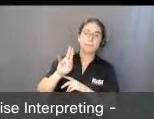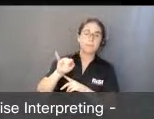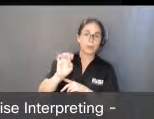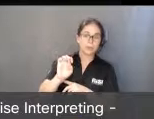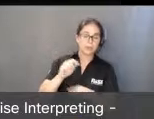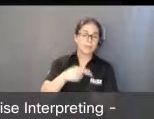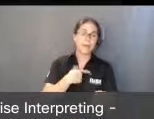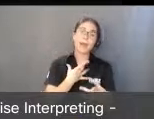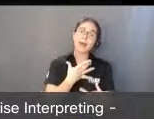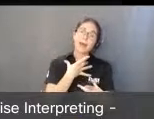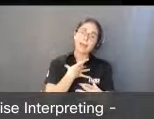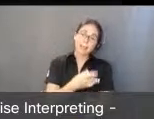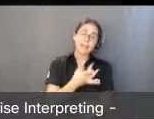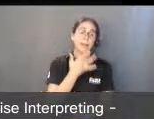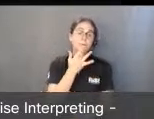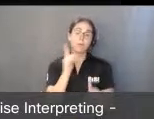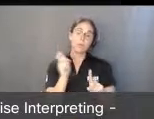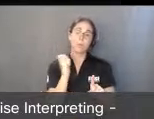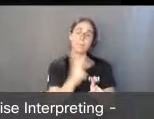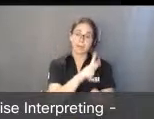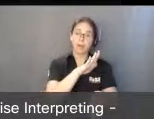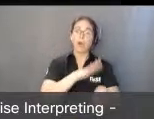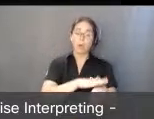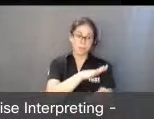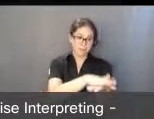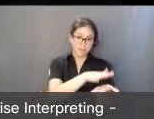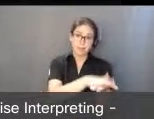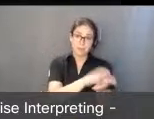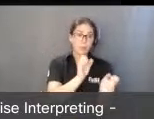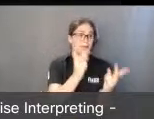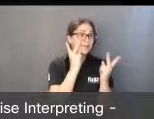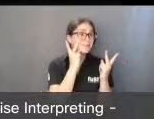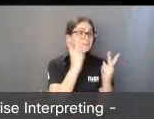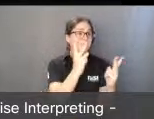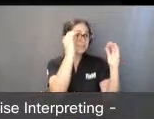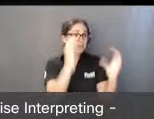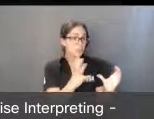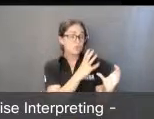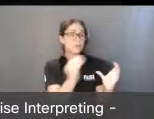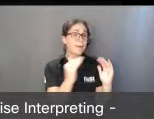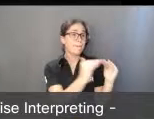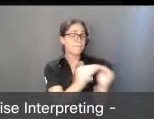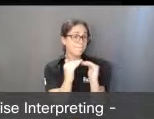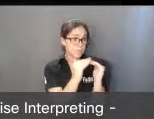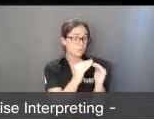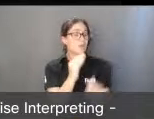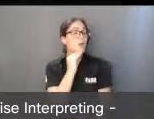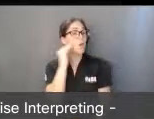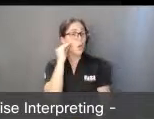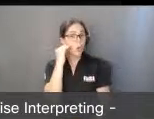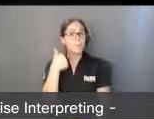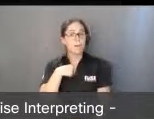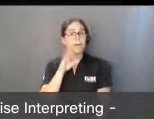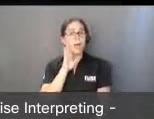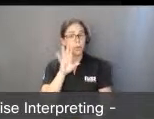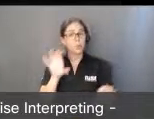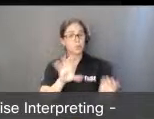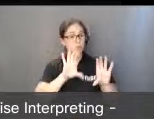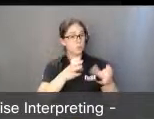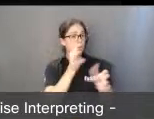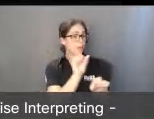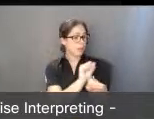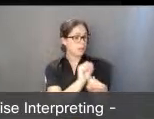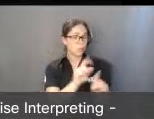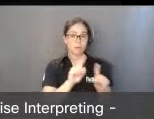and would rather go back to school in the classroom where I can see my teacher and classmates. At home, I would do classwork, but nobody is